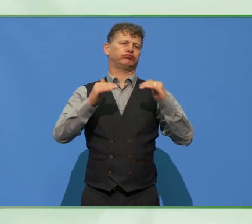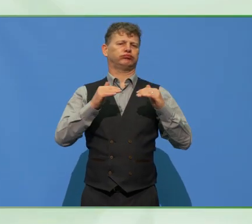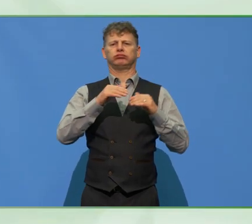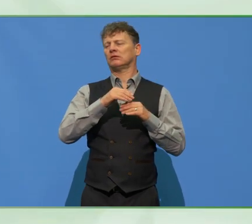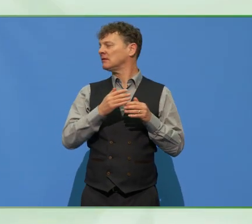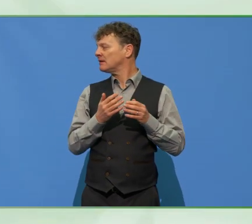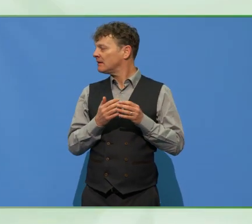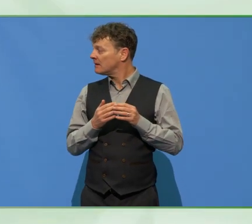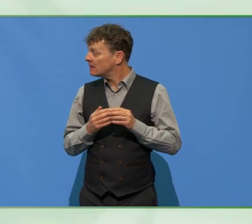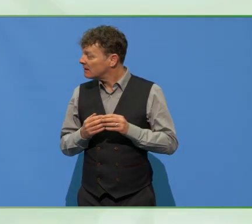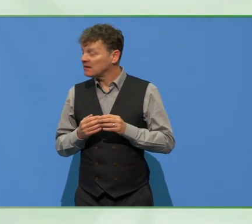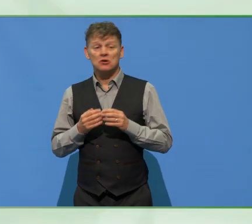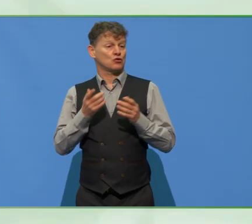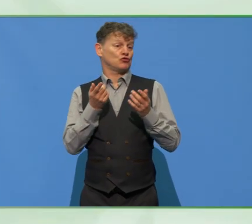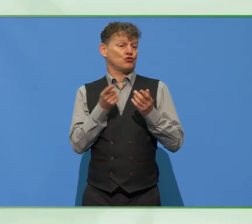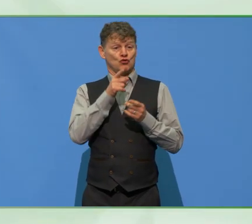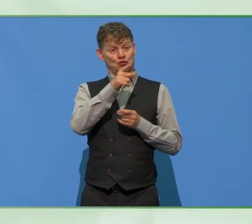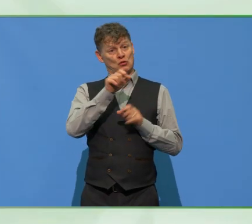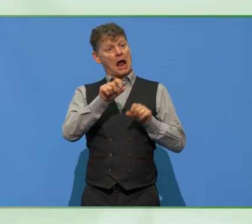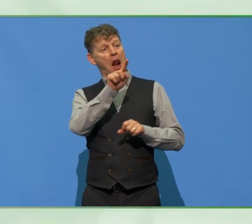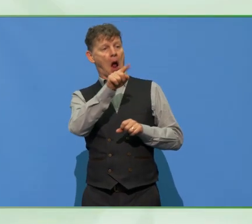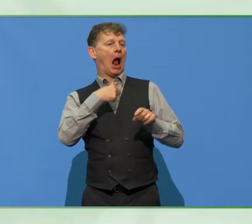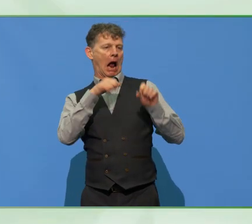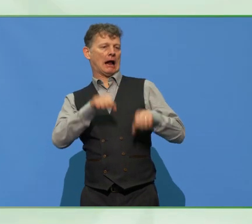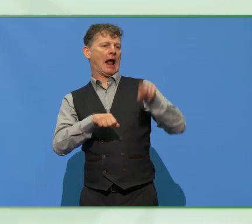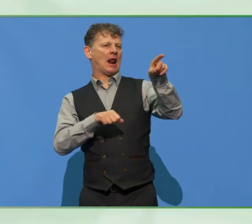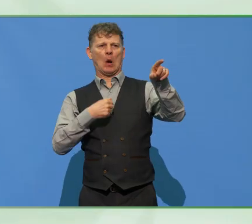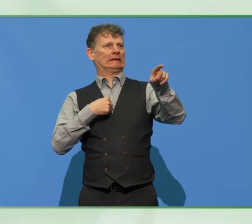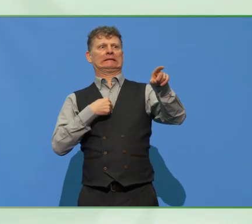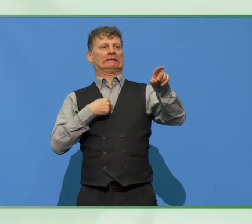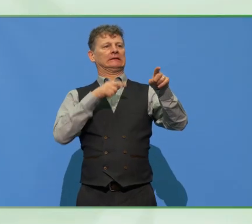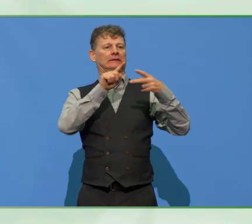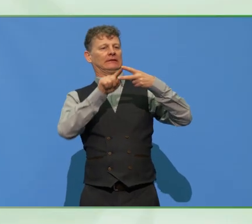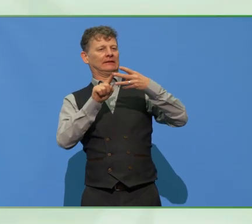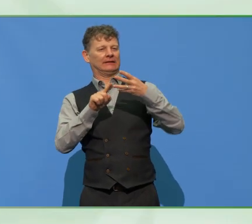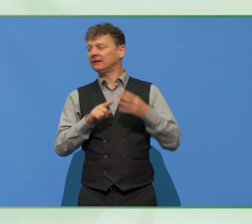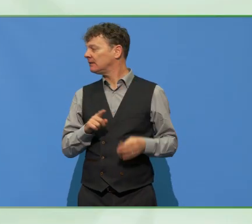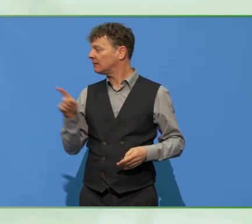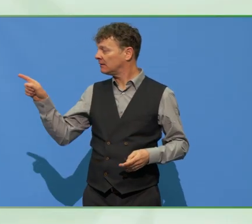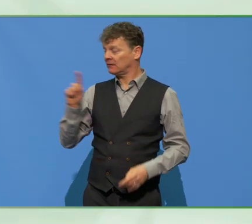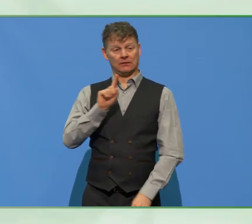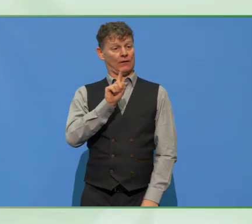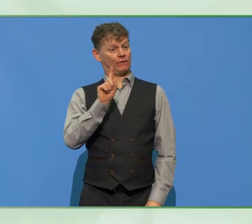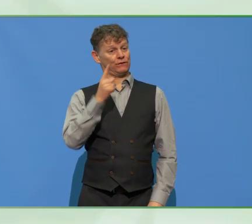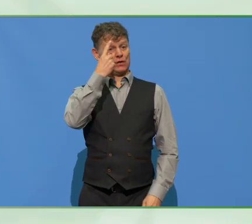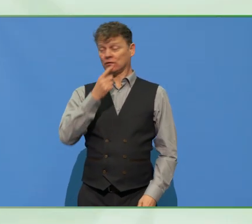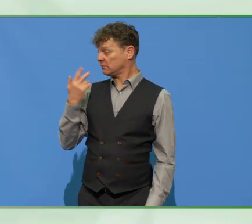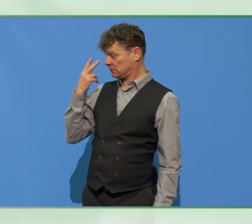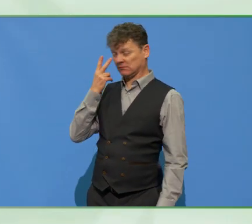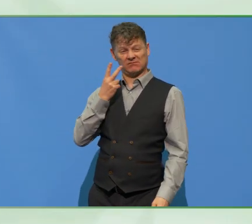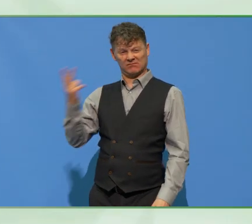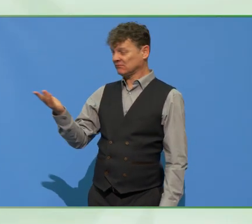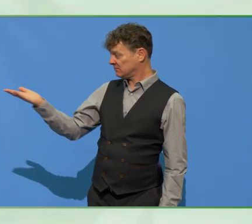versions you can stay with or you can move along to the next one. So the first is a seated twist, and we're going to be moving to the right